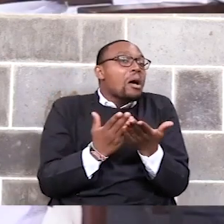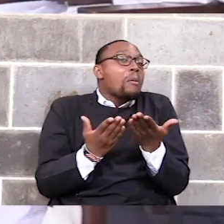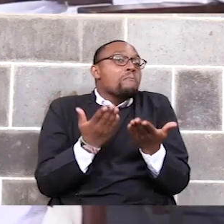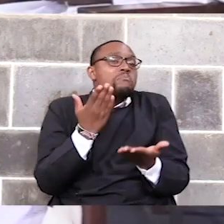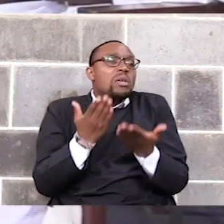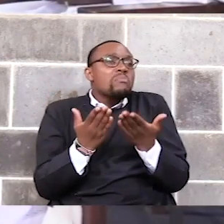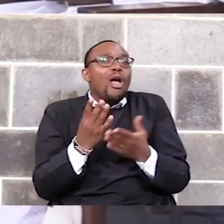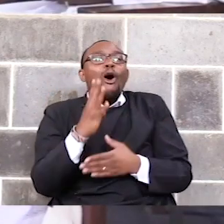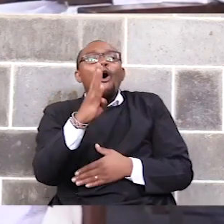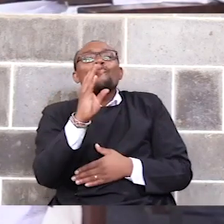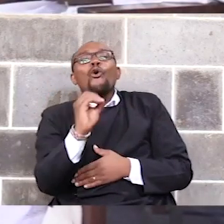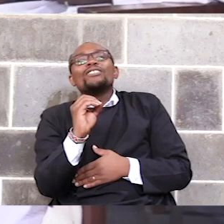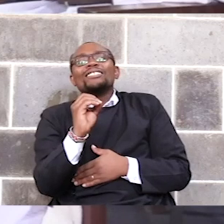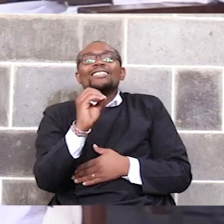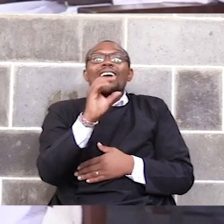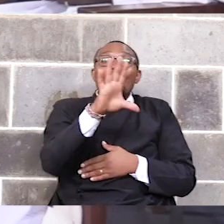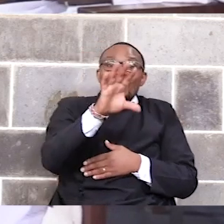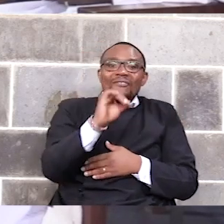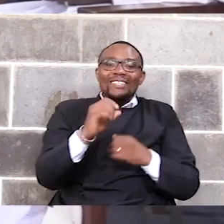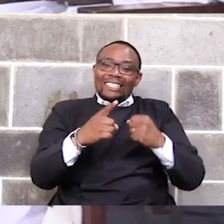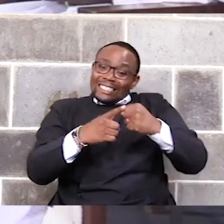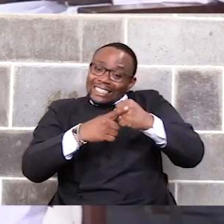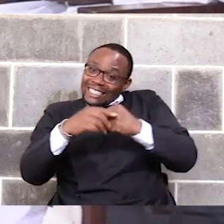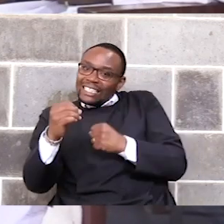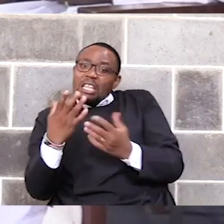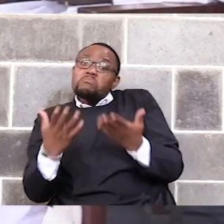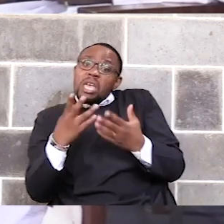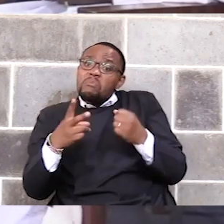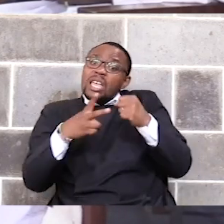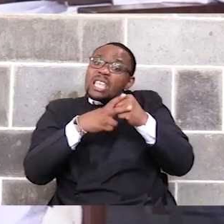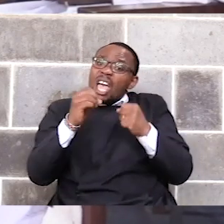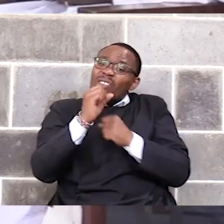sitting between 40, 50, 60, and maybe even 70 to